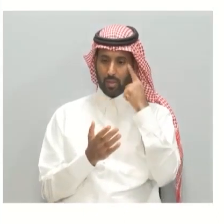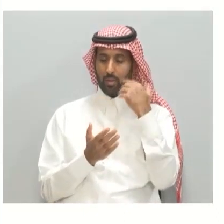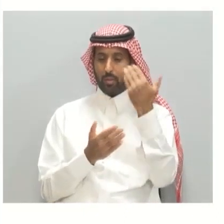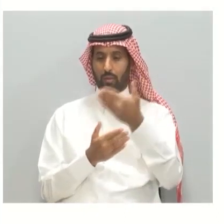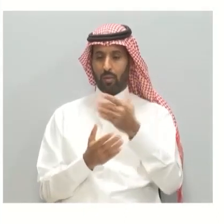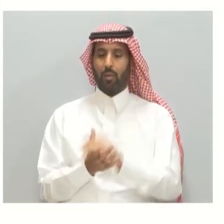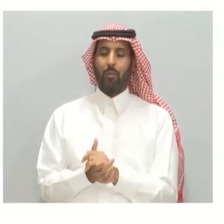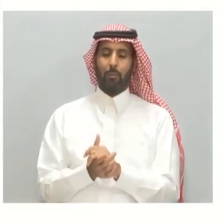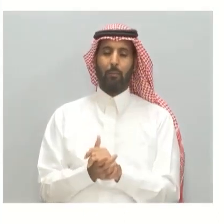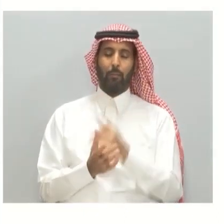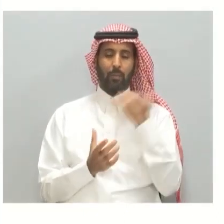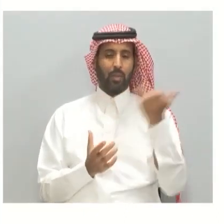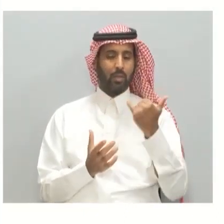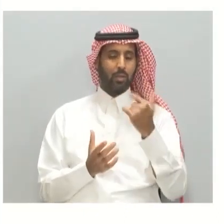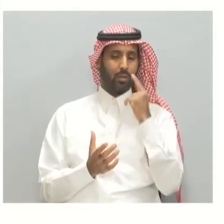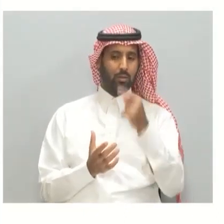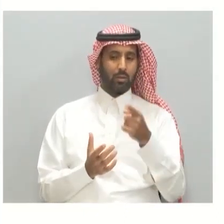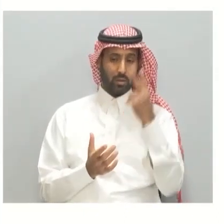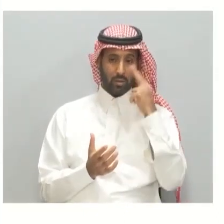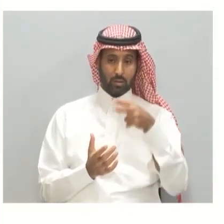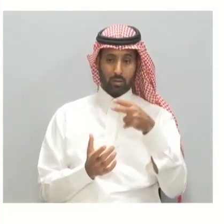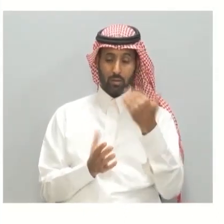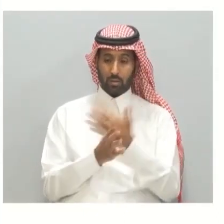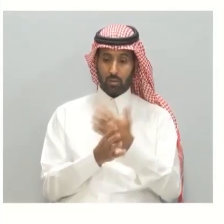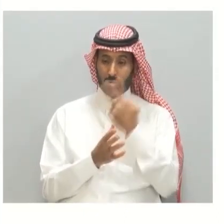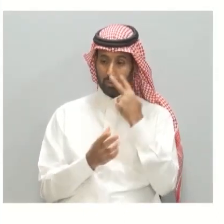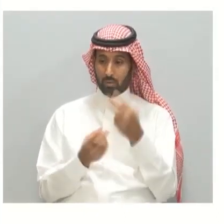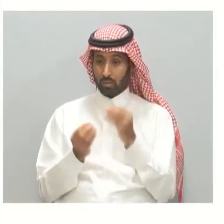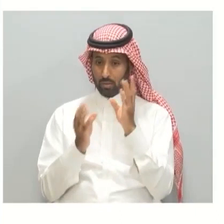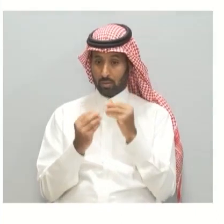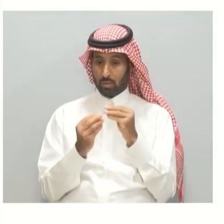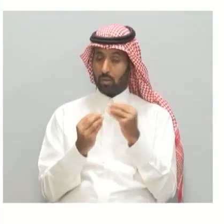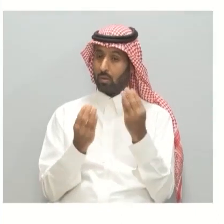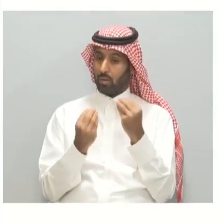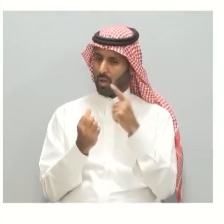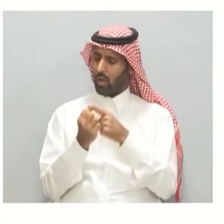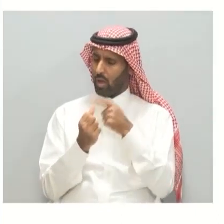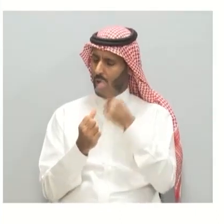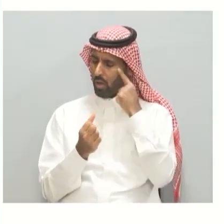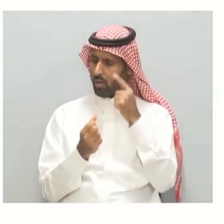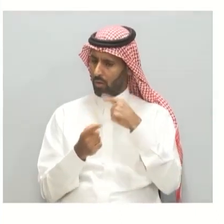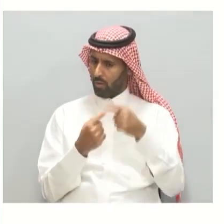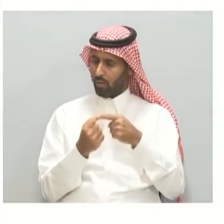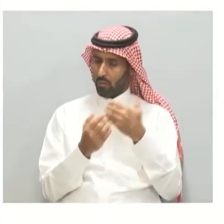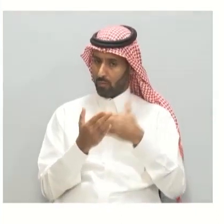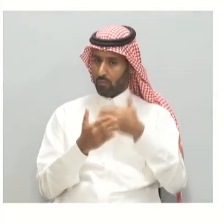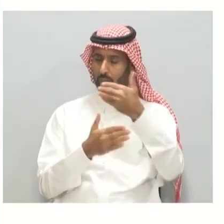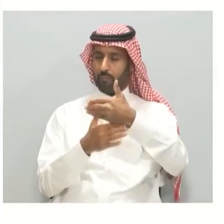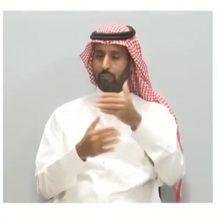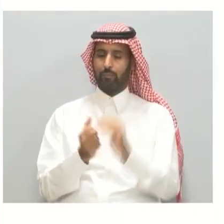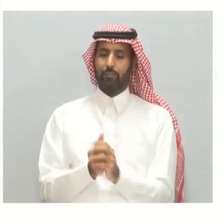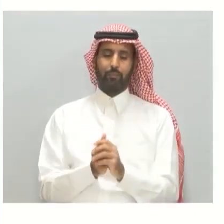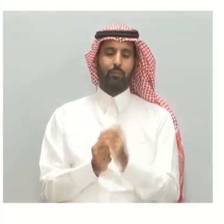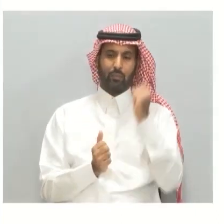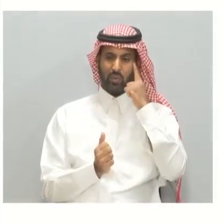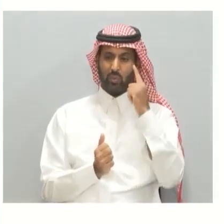field. For this reason, they need to attend workshops and seminars throughout their career in order to keep up with developments. I